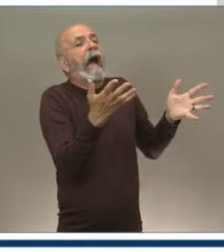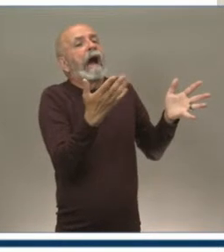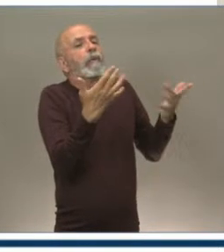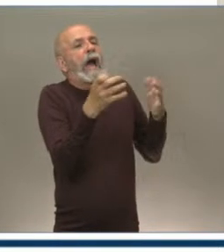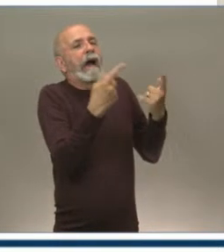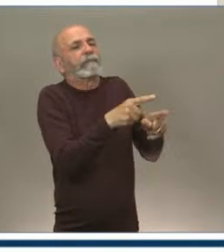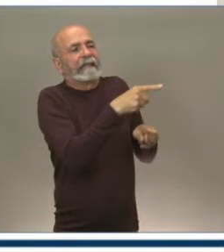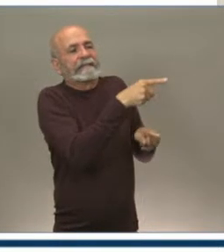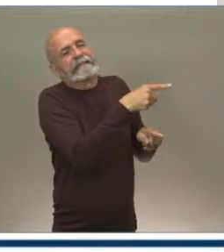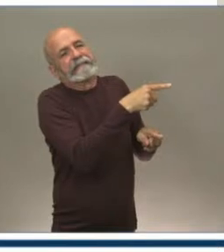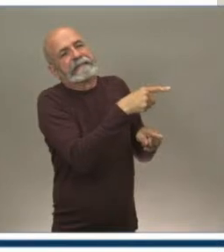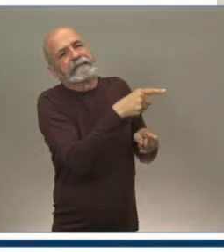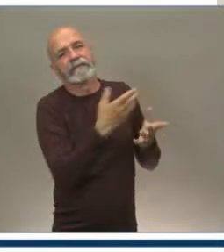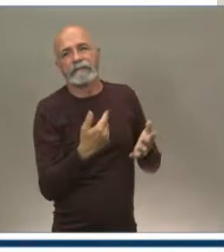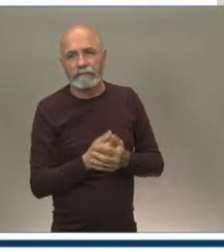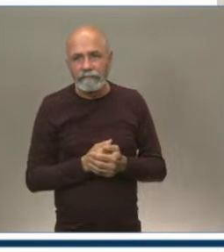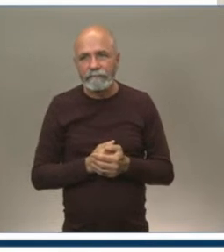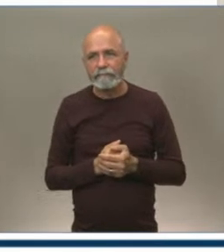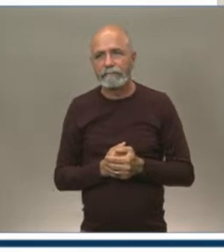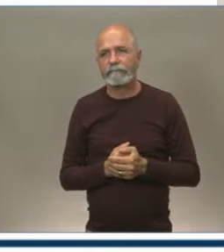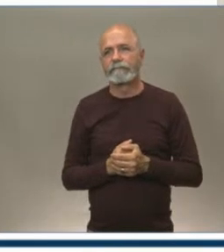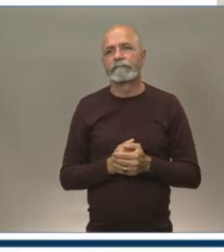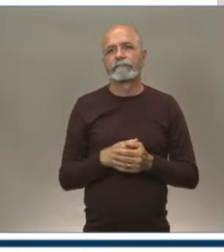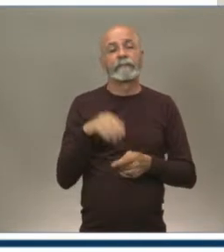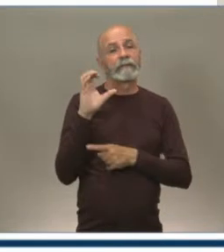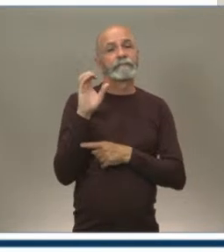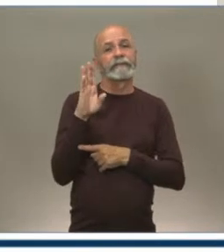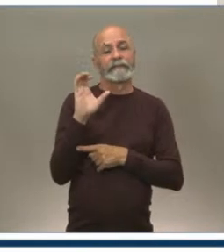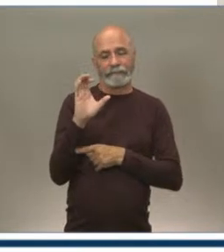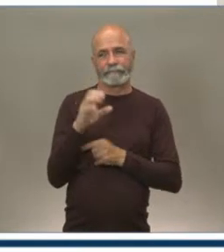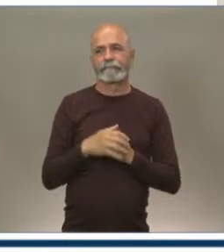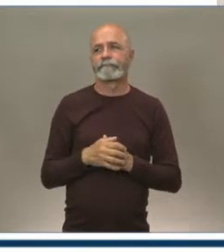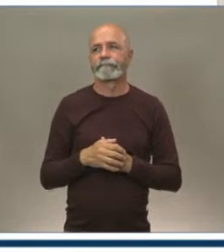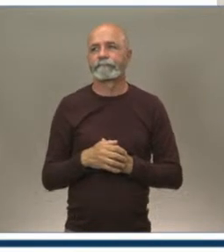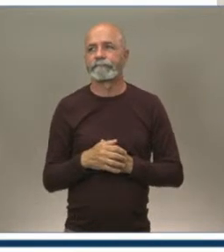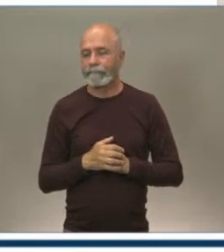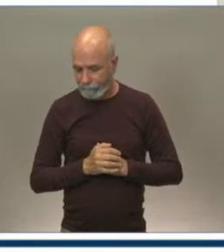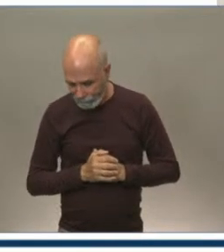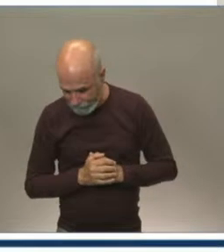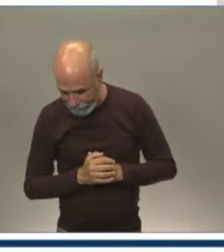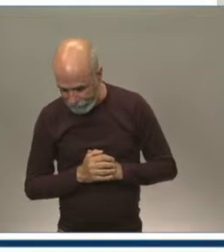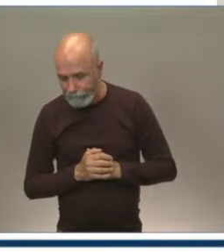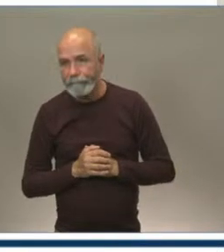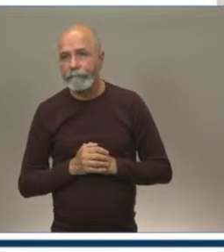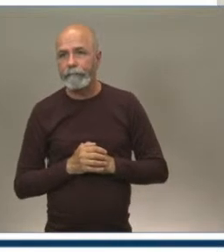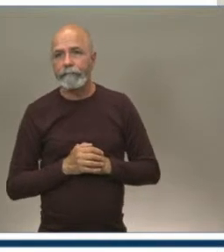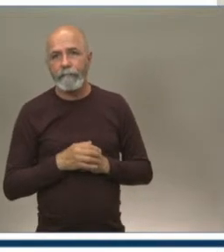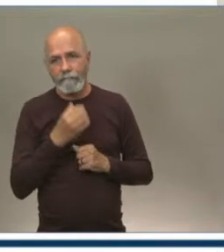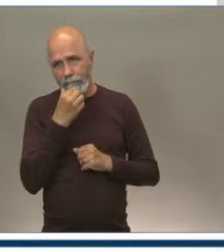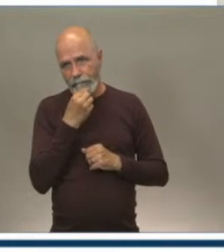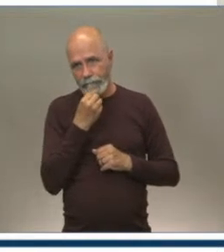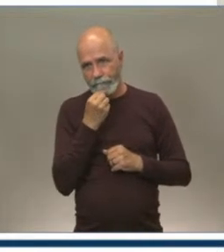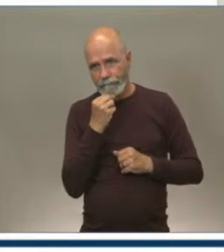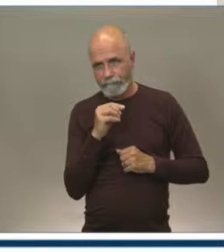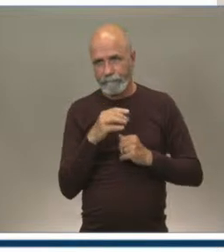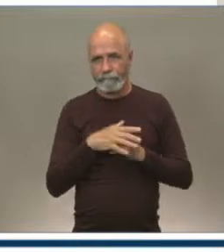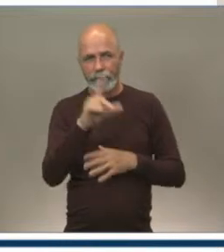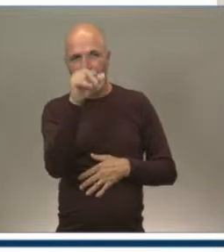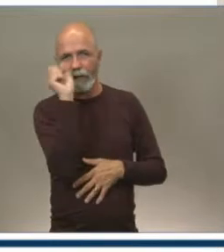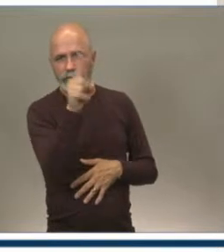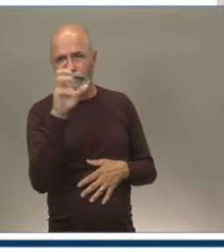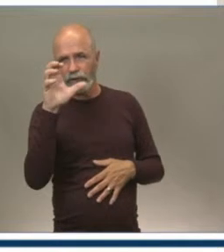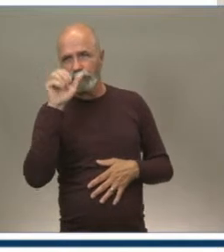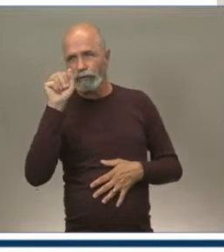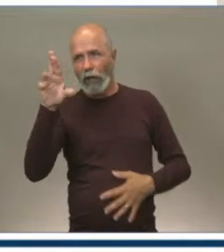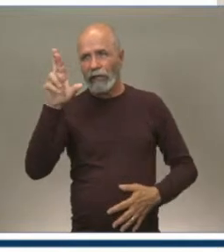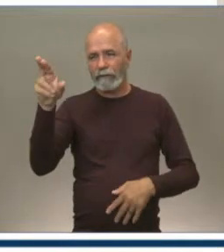Good afternoon. I hope this question dovetails nicely with what Victoria just asked. And my question is for Dr. Carr. Can you talk